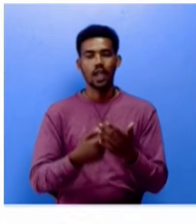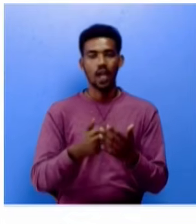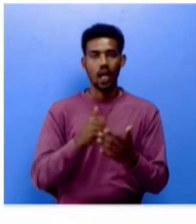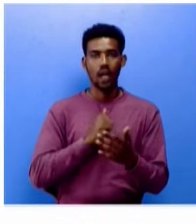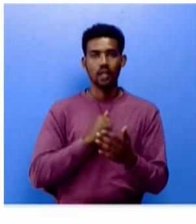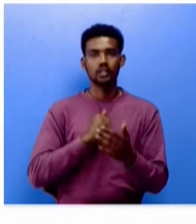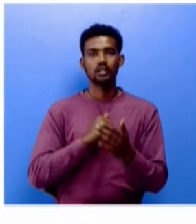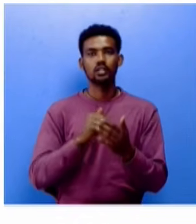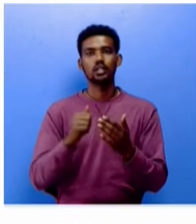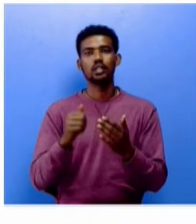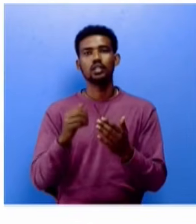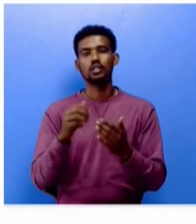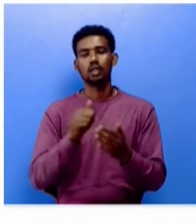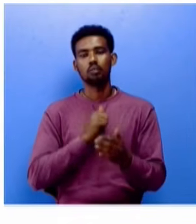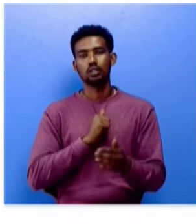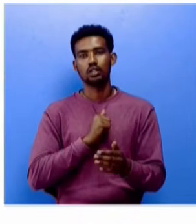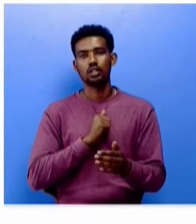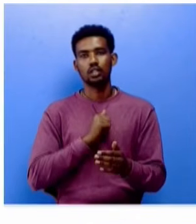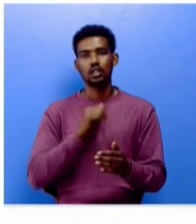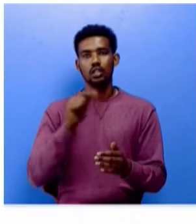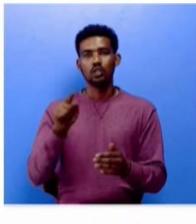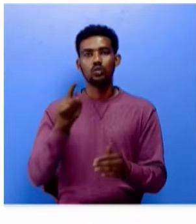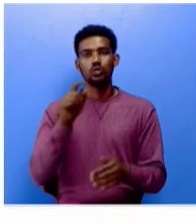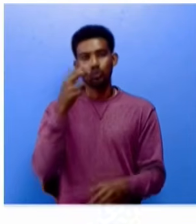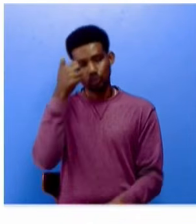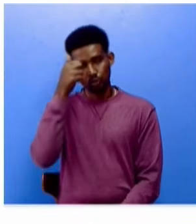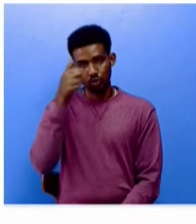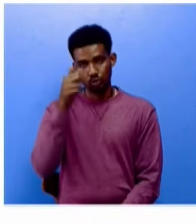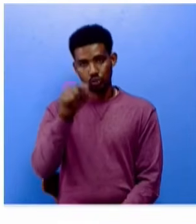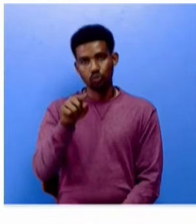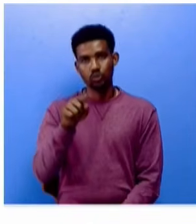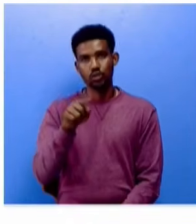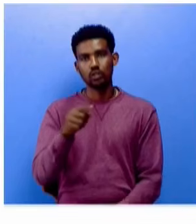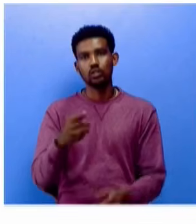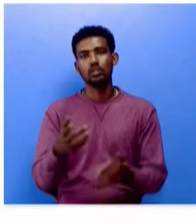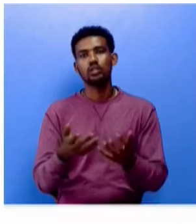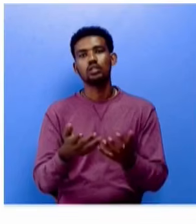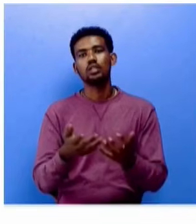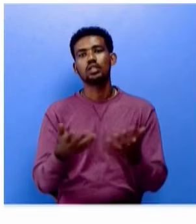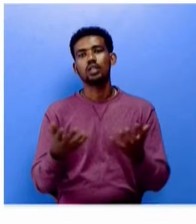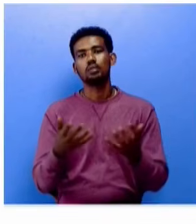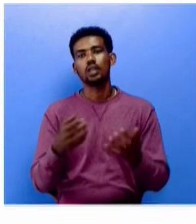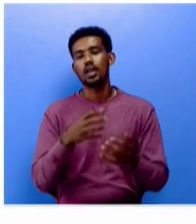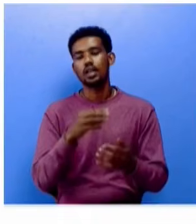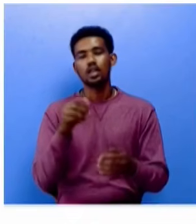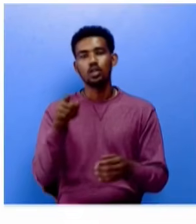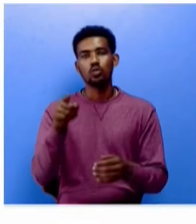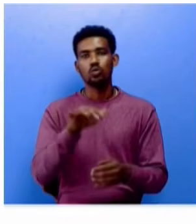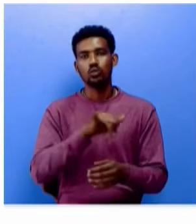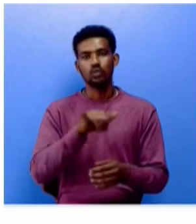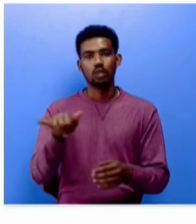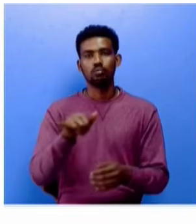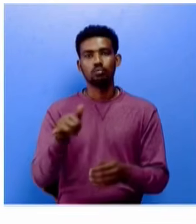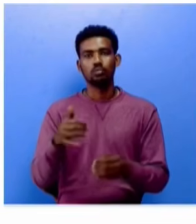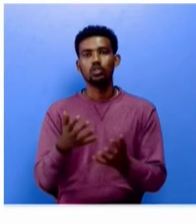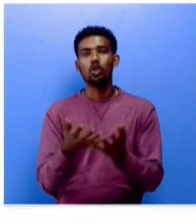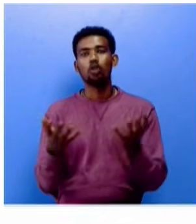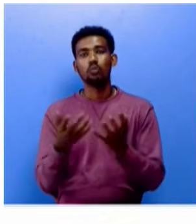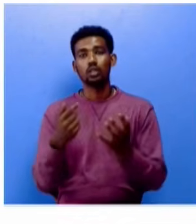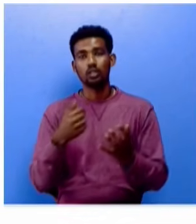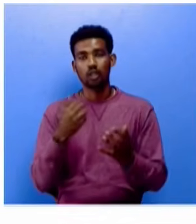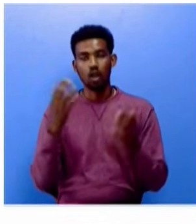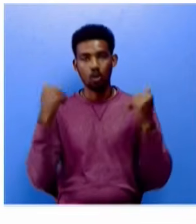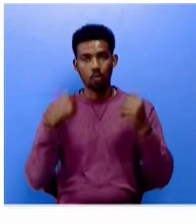subject. Should, you is the subject. I hope I'm right. Shouldn't here, and also you the subject. I hope I'm right,